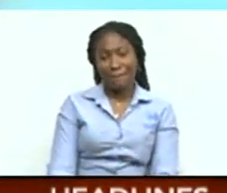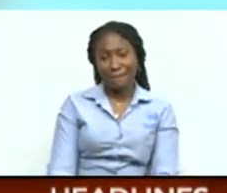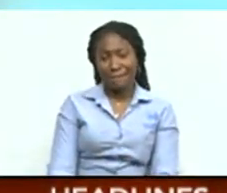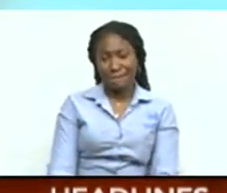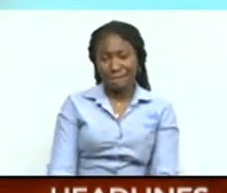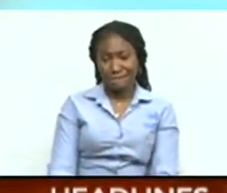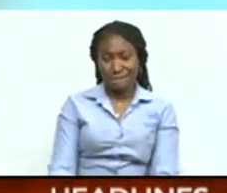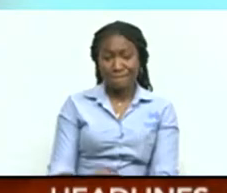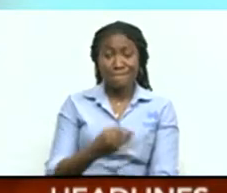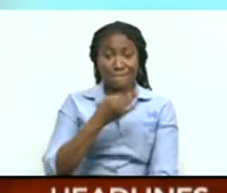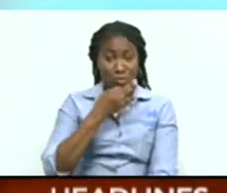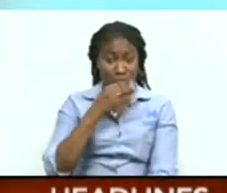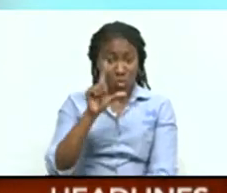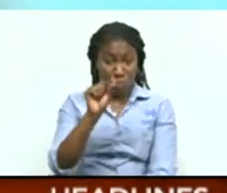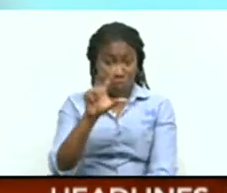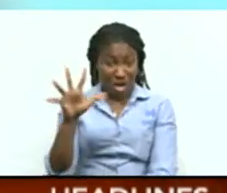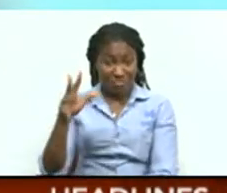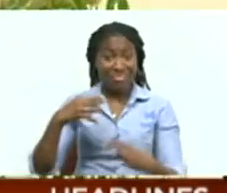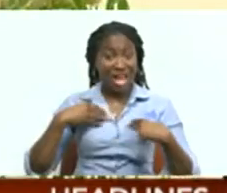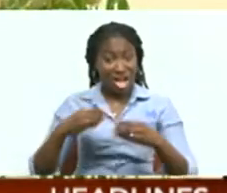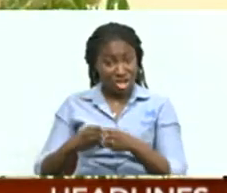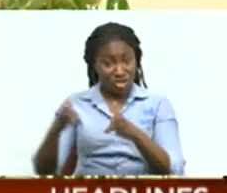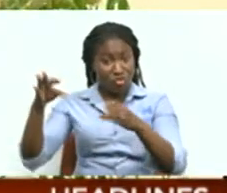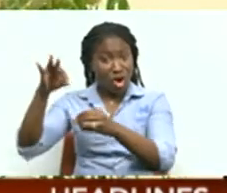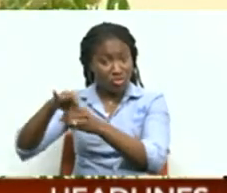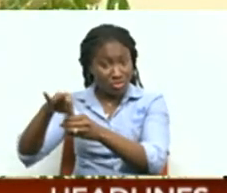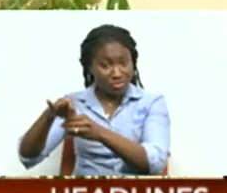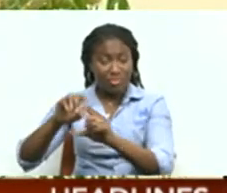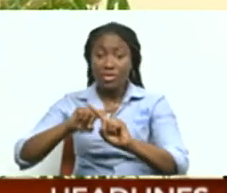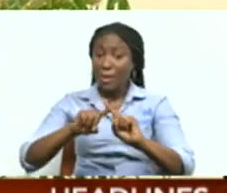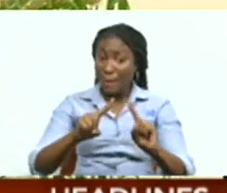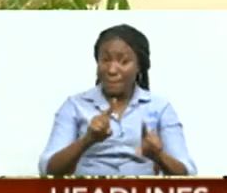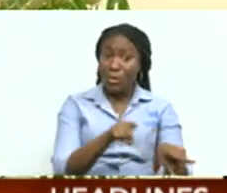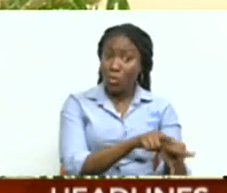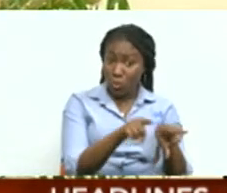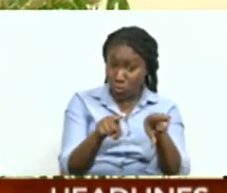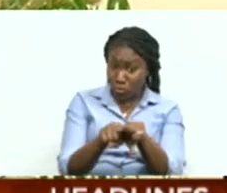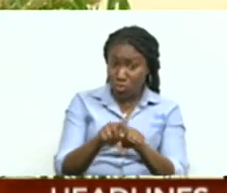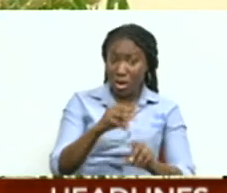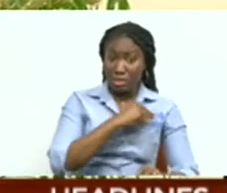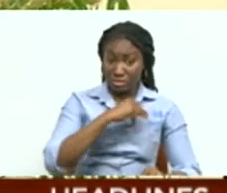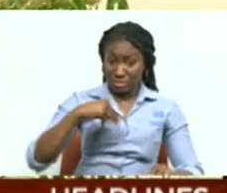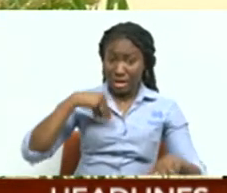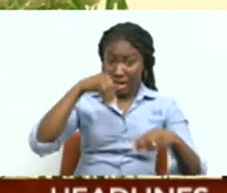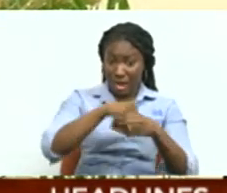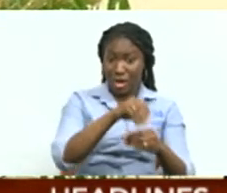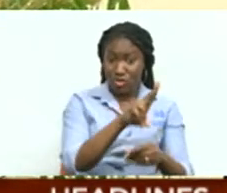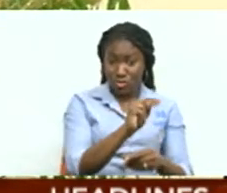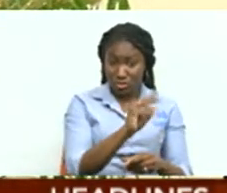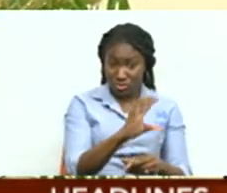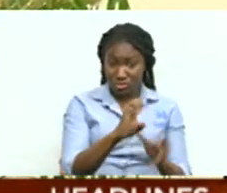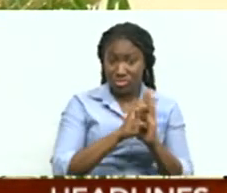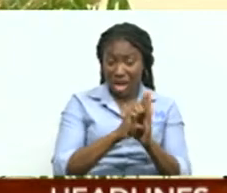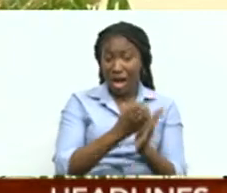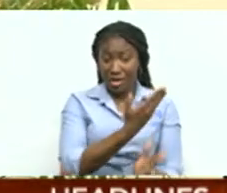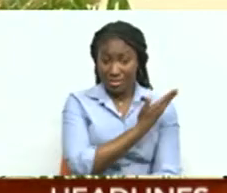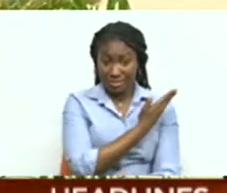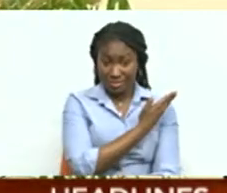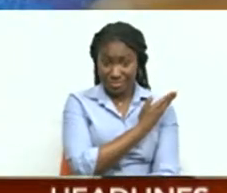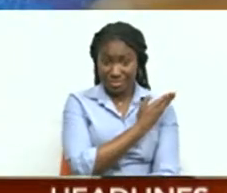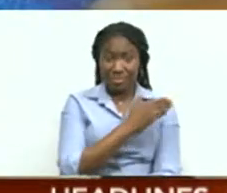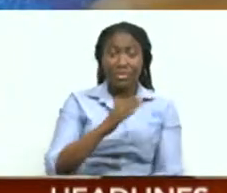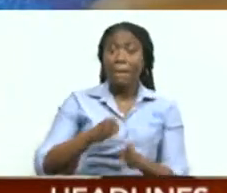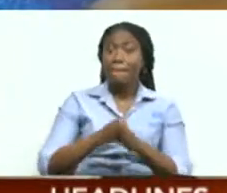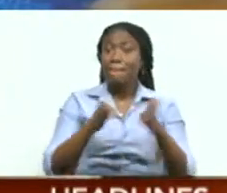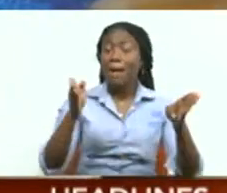upcoming general election isn't the only election on the minds of some parliamentarians. On Friday, MP for Mayaro Rushd Parry publicly